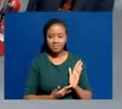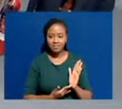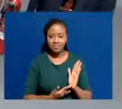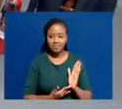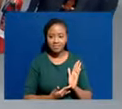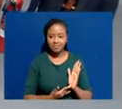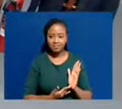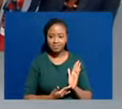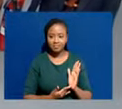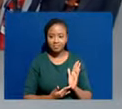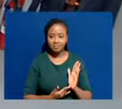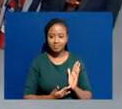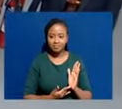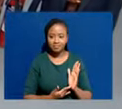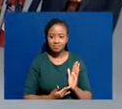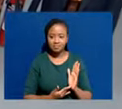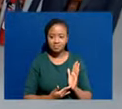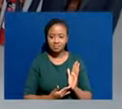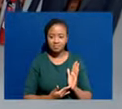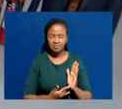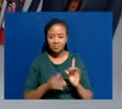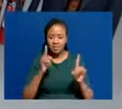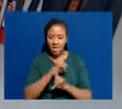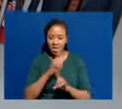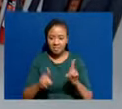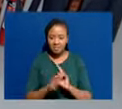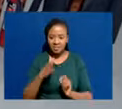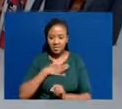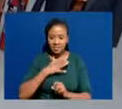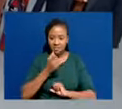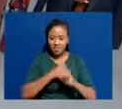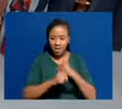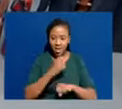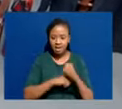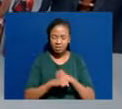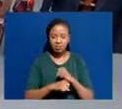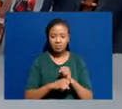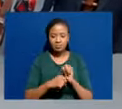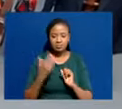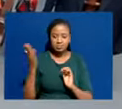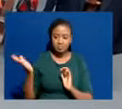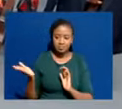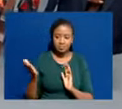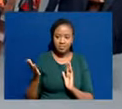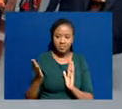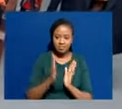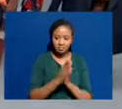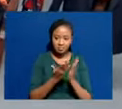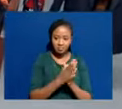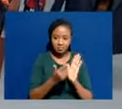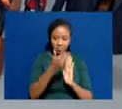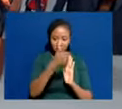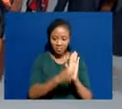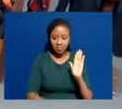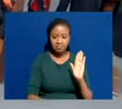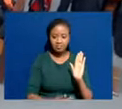This is the plan. Yeah. Everything I'm doing is from this manifesto. This is what we sold to